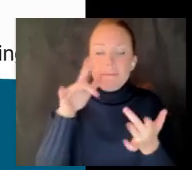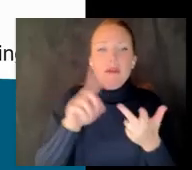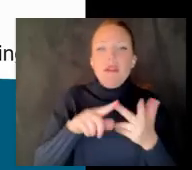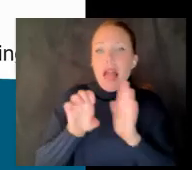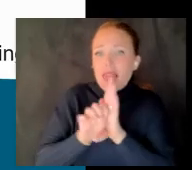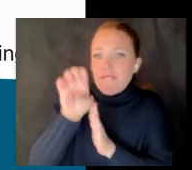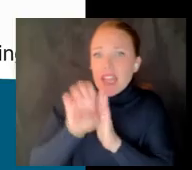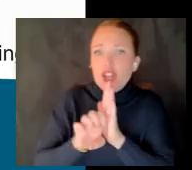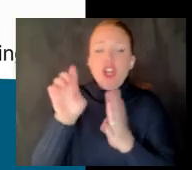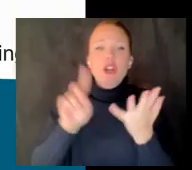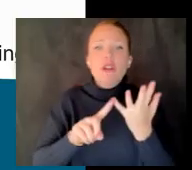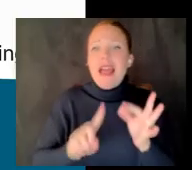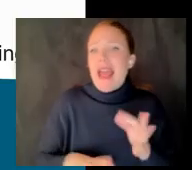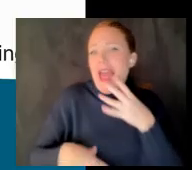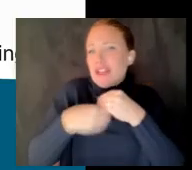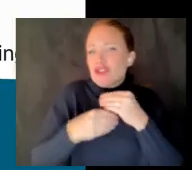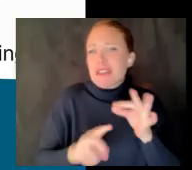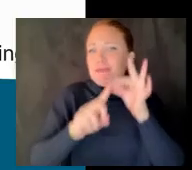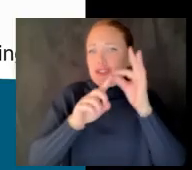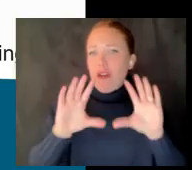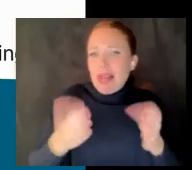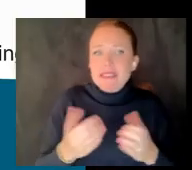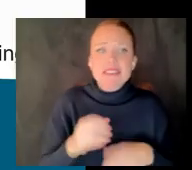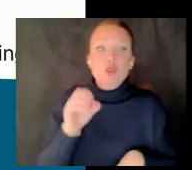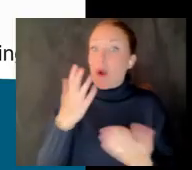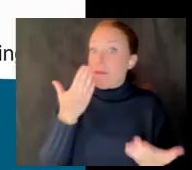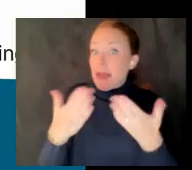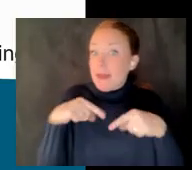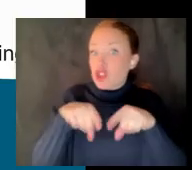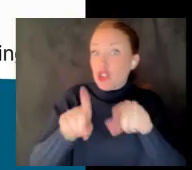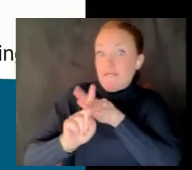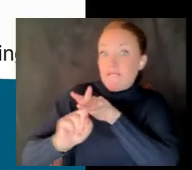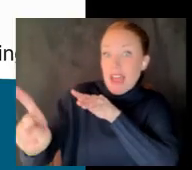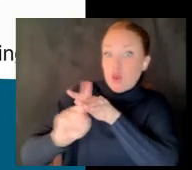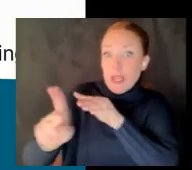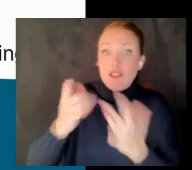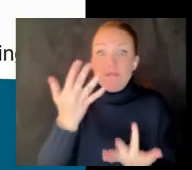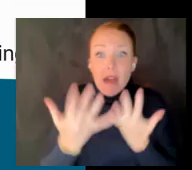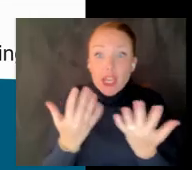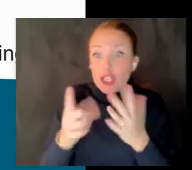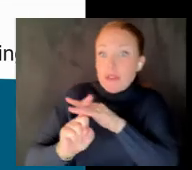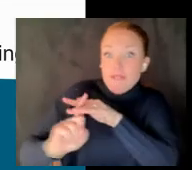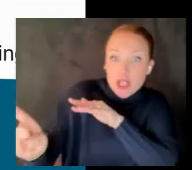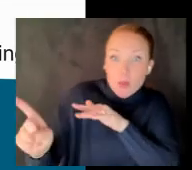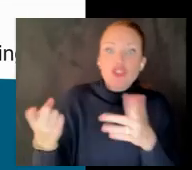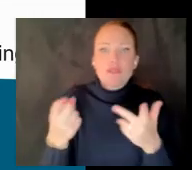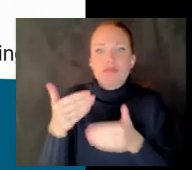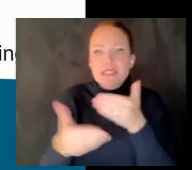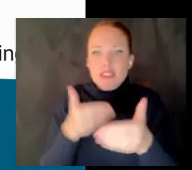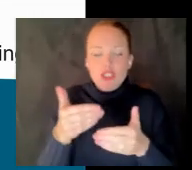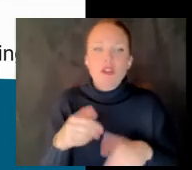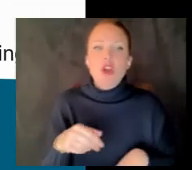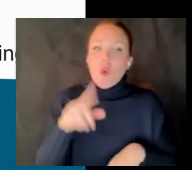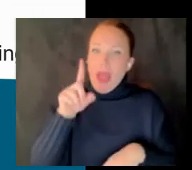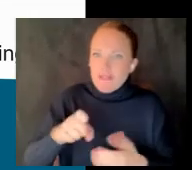classes, or even during evacuation procedures. It is also important to be specific when describing accommodations so that they can